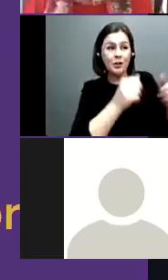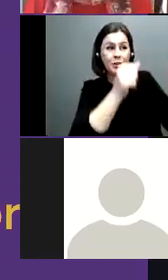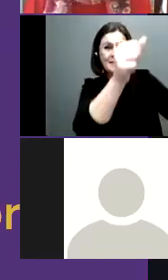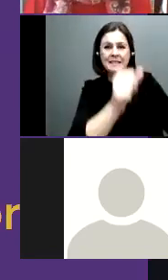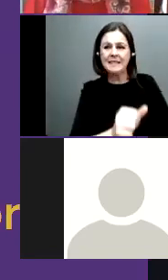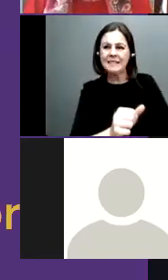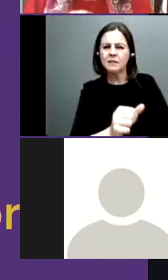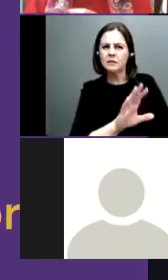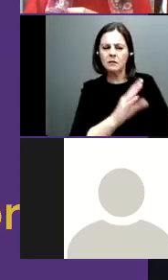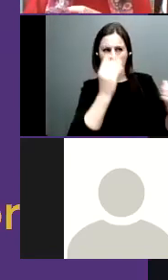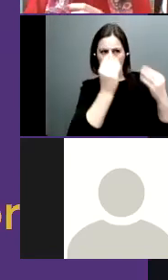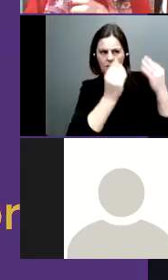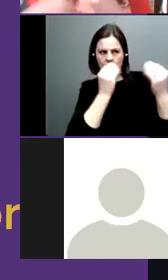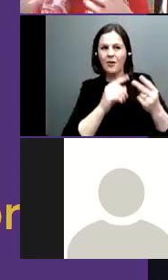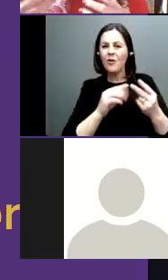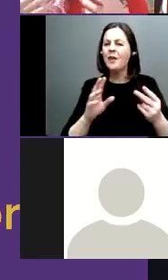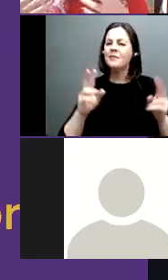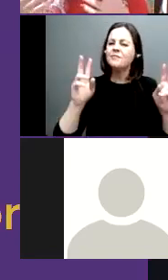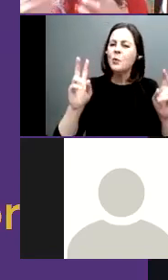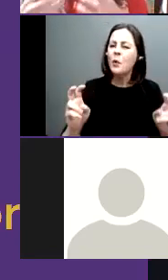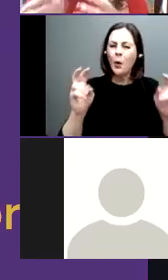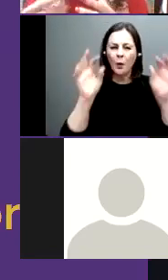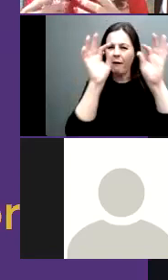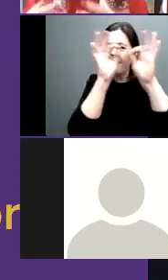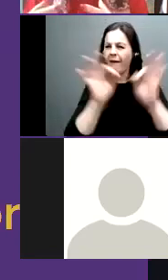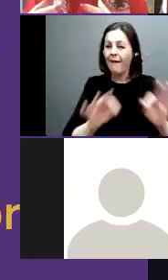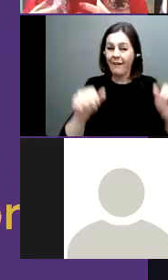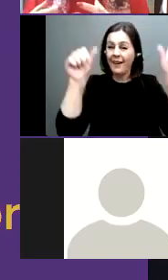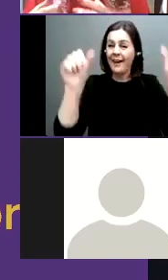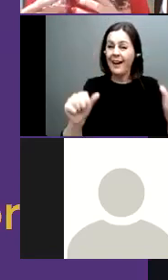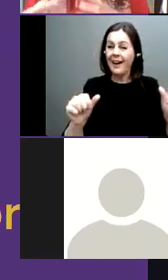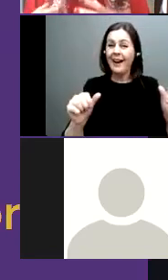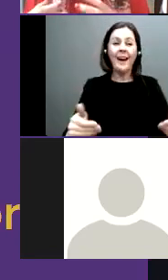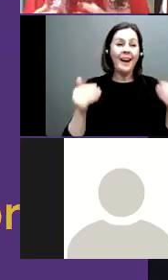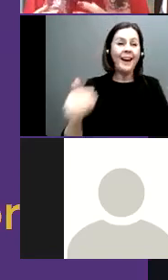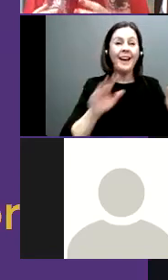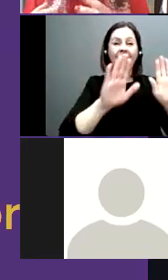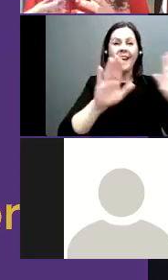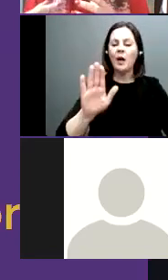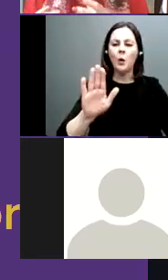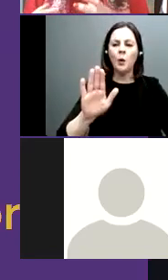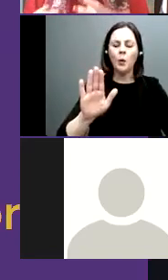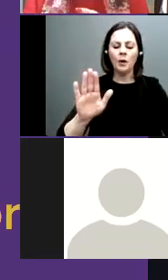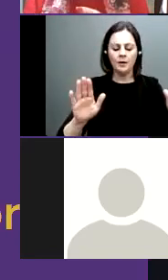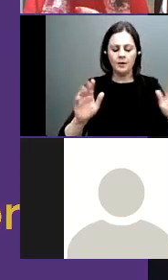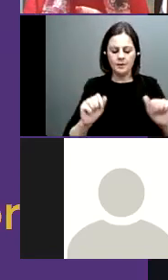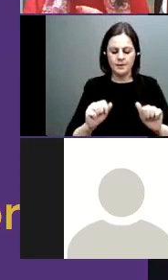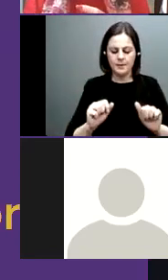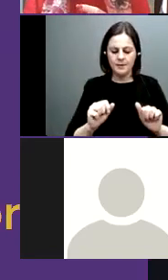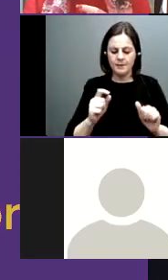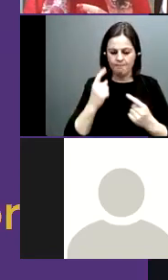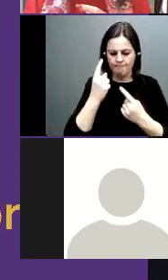sayings that we put up, we really thought long and hard and really tried to create a